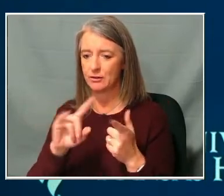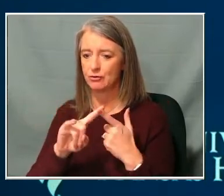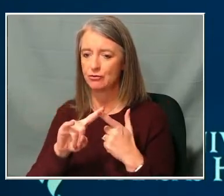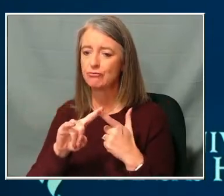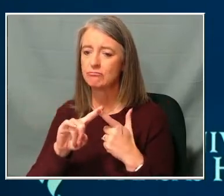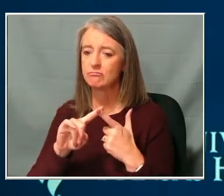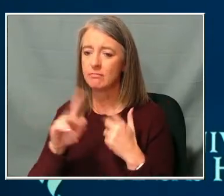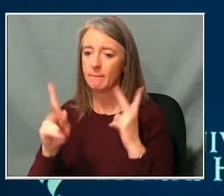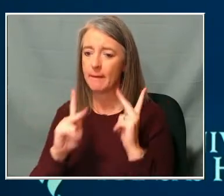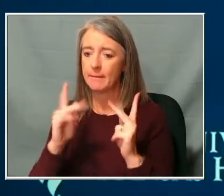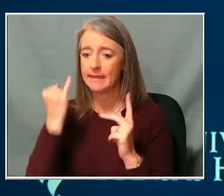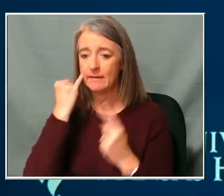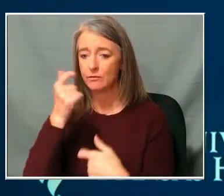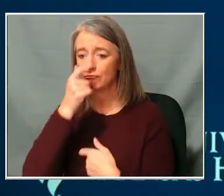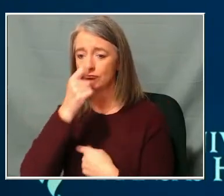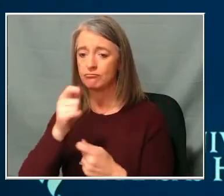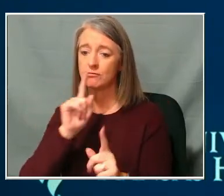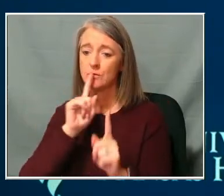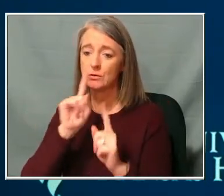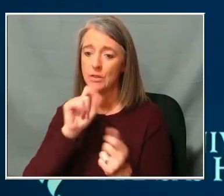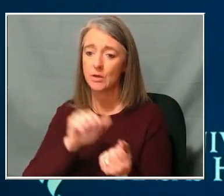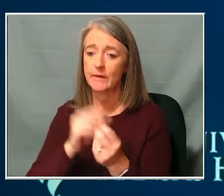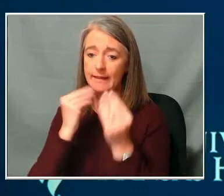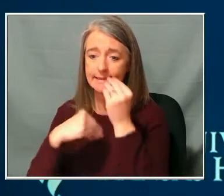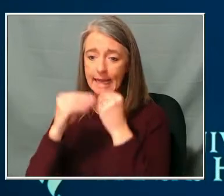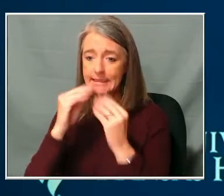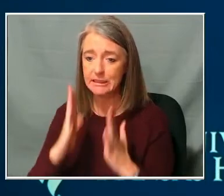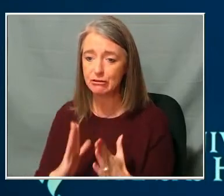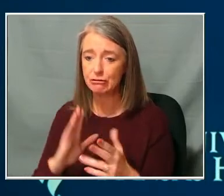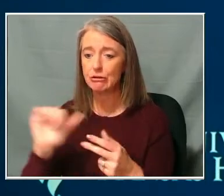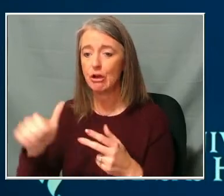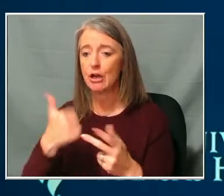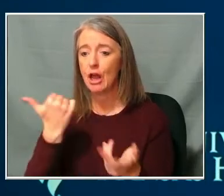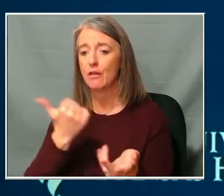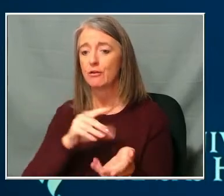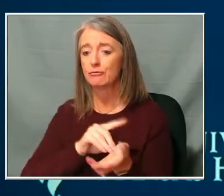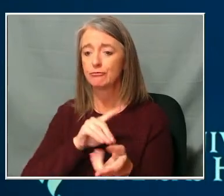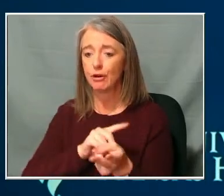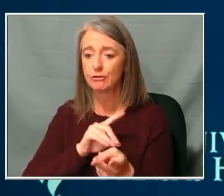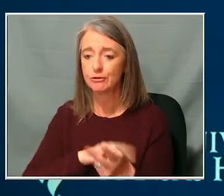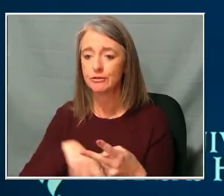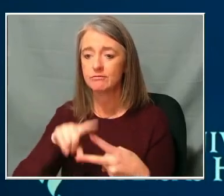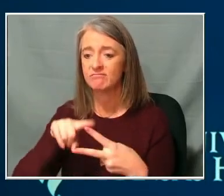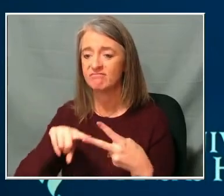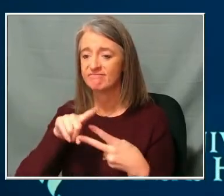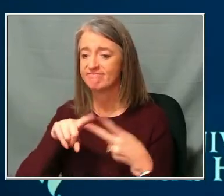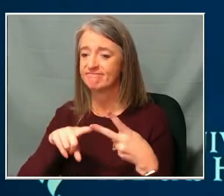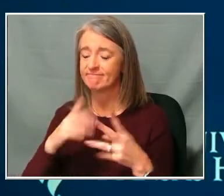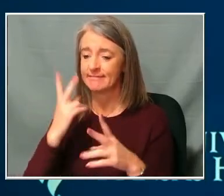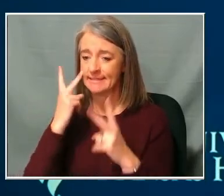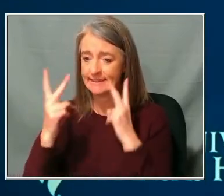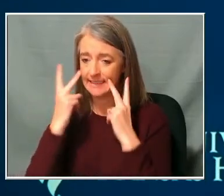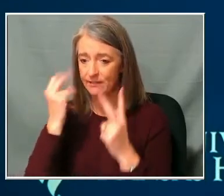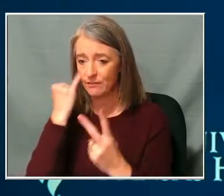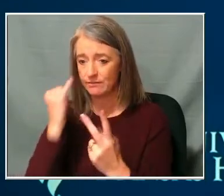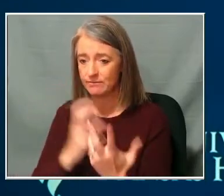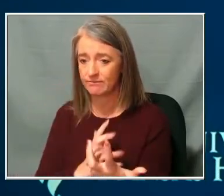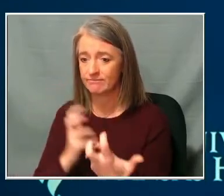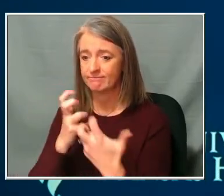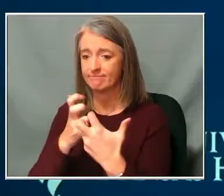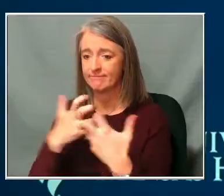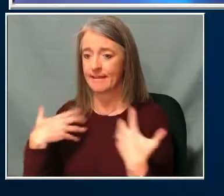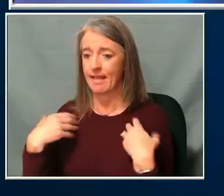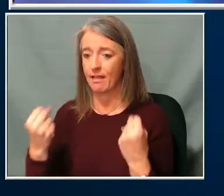are interested in it, talk to a dietitian or another healthcare provider and really see, is this something that you think that you can do